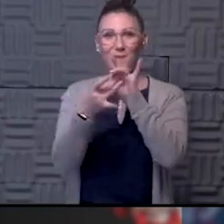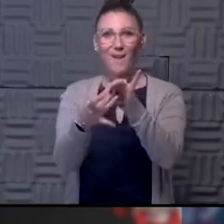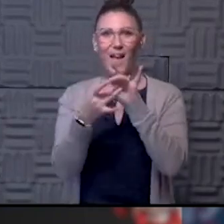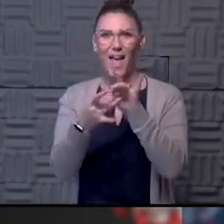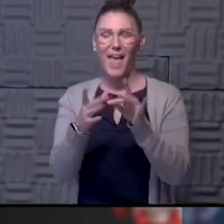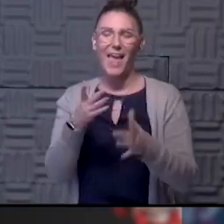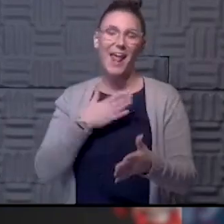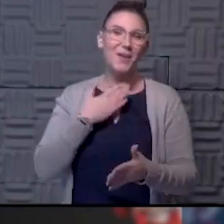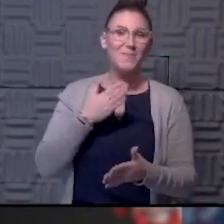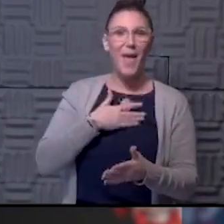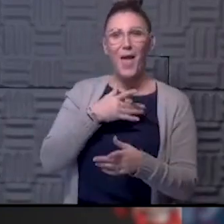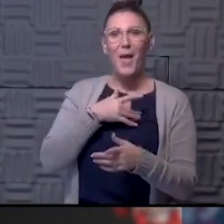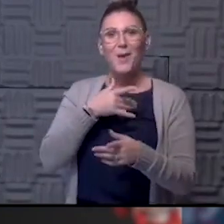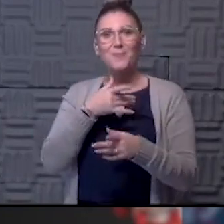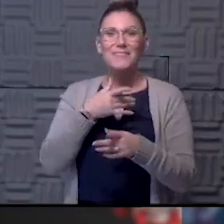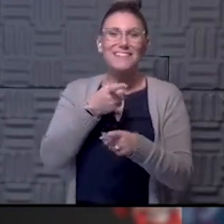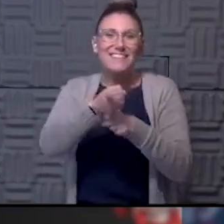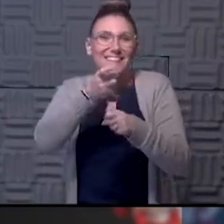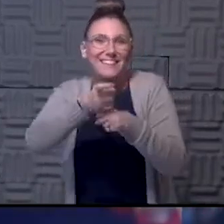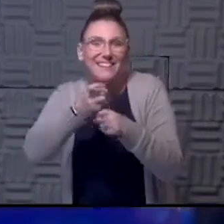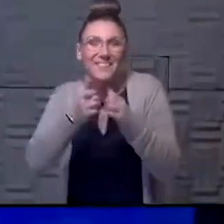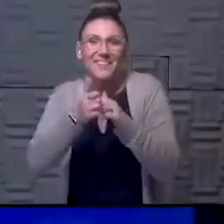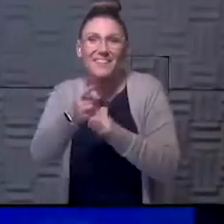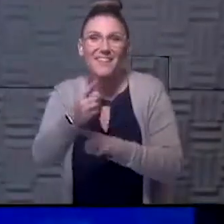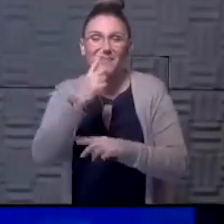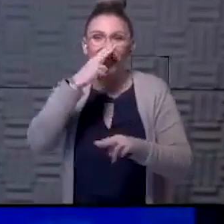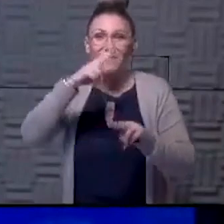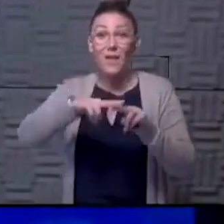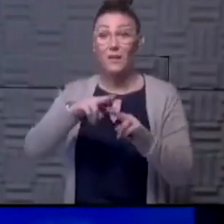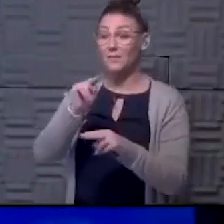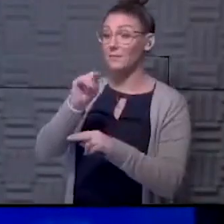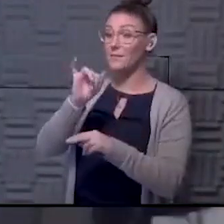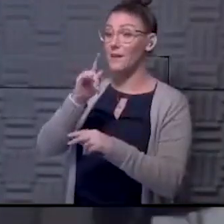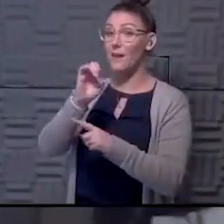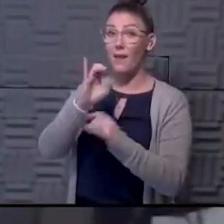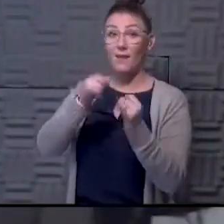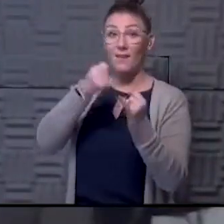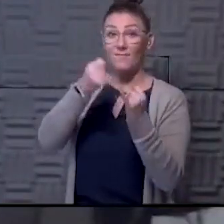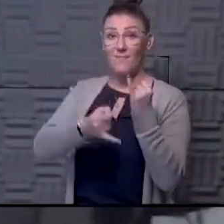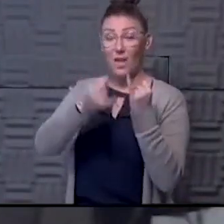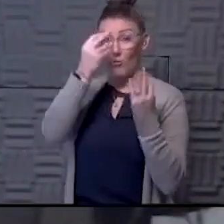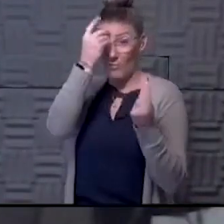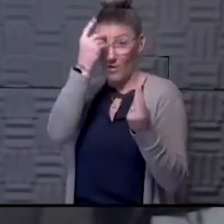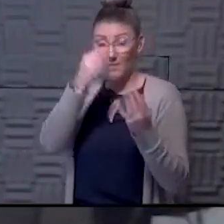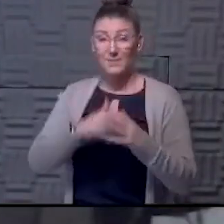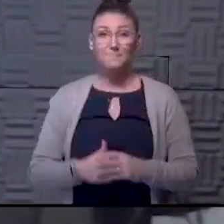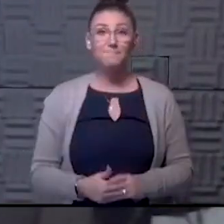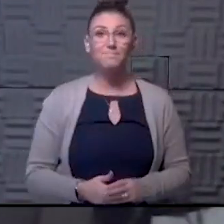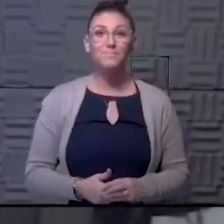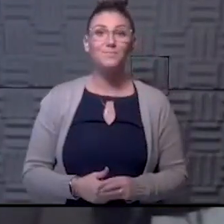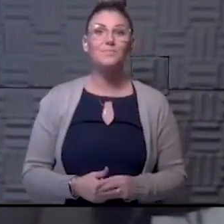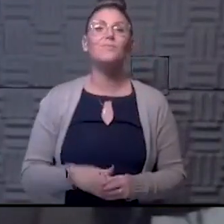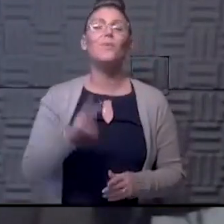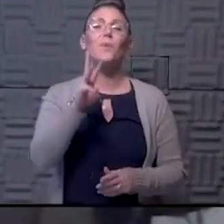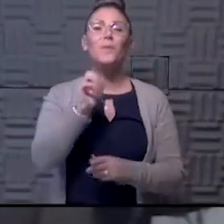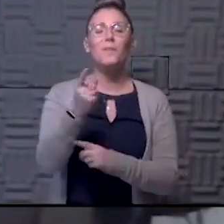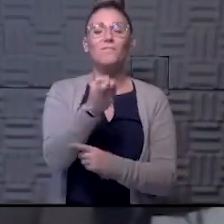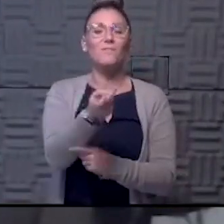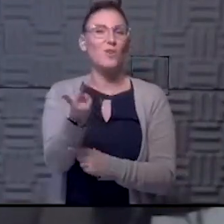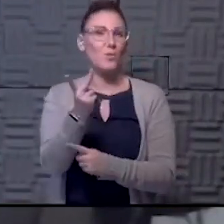give him a hard time. That'll be fun. All right, Nate, final thoughts. Yeah, well, a few